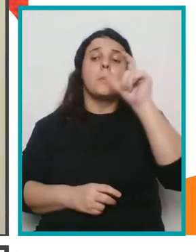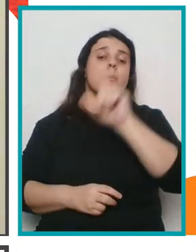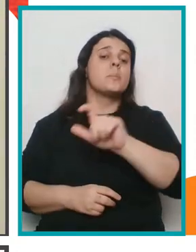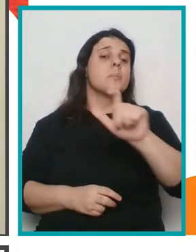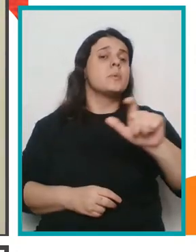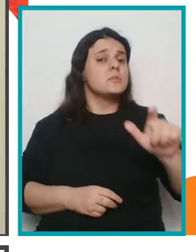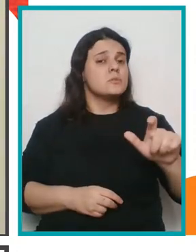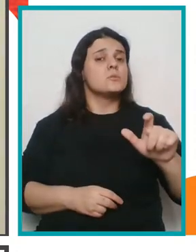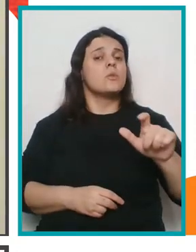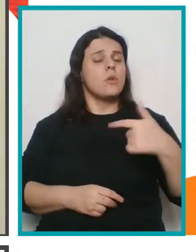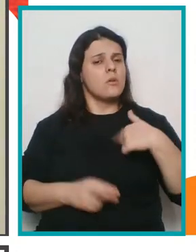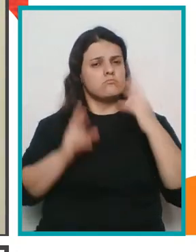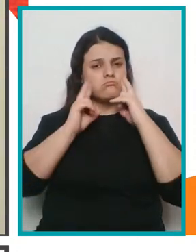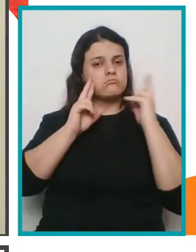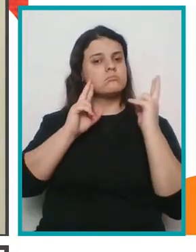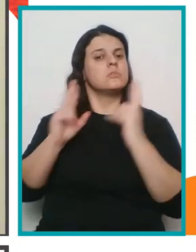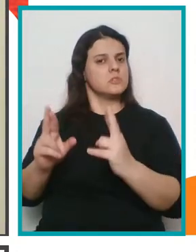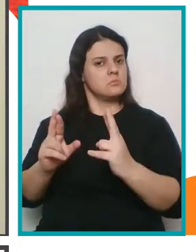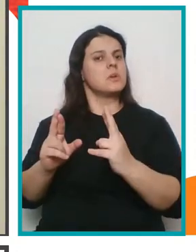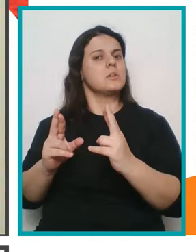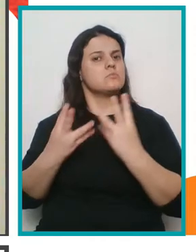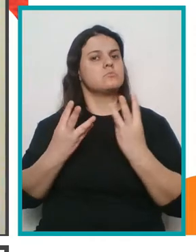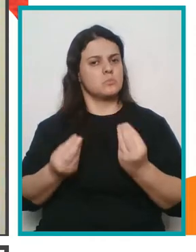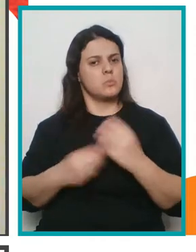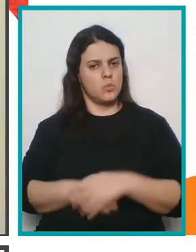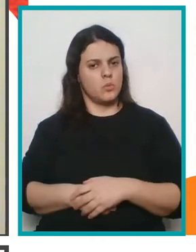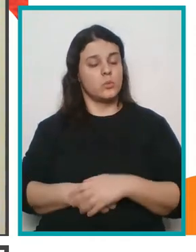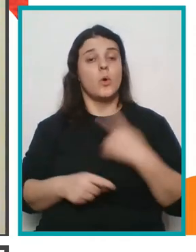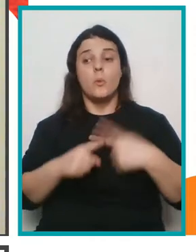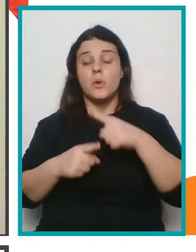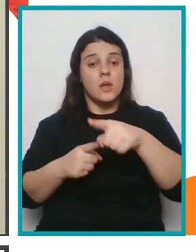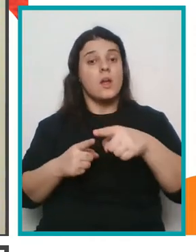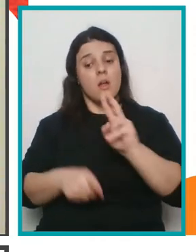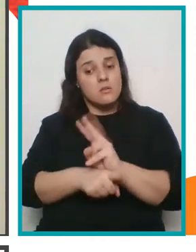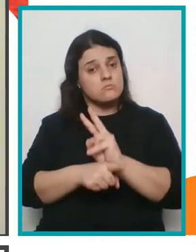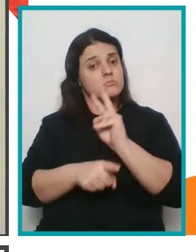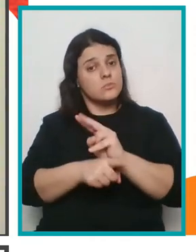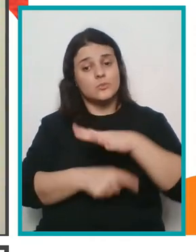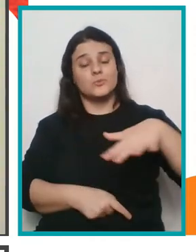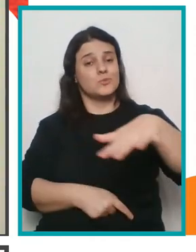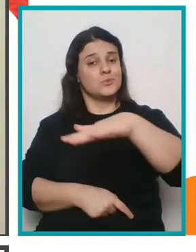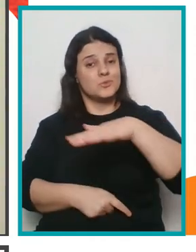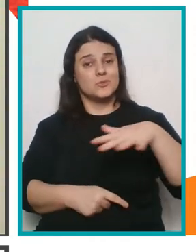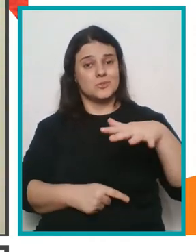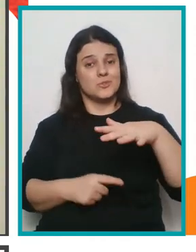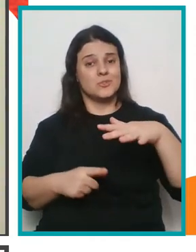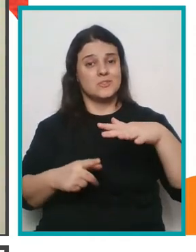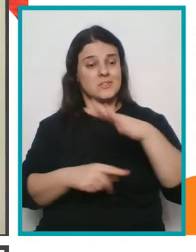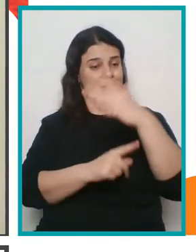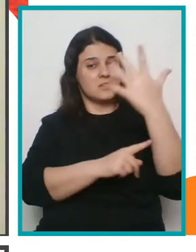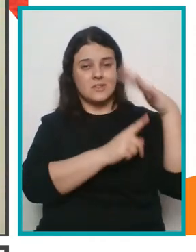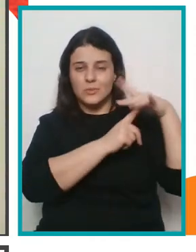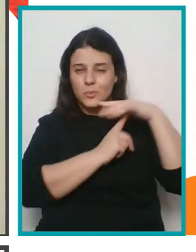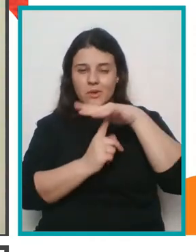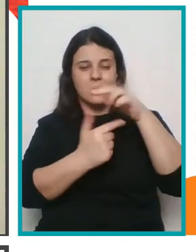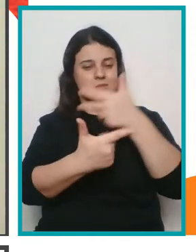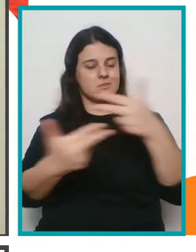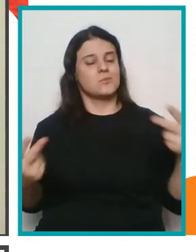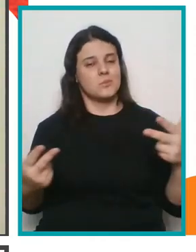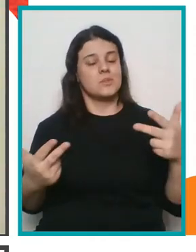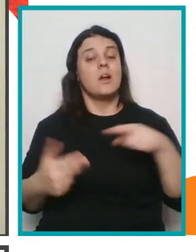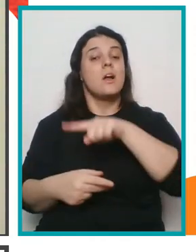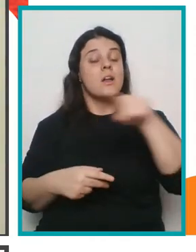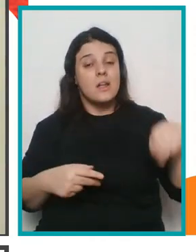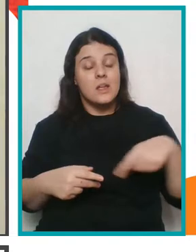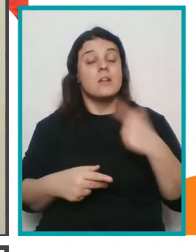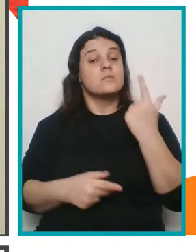to preserve the forests for a very long time, and their rights deserve to be